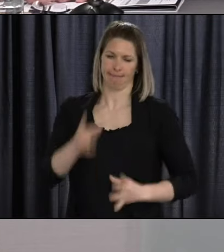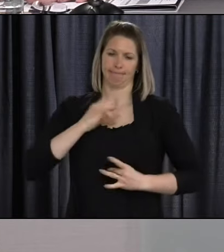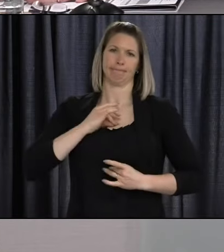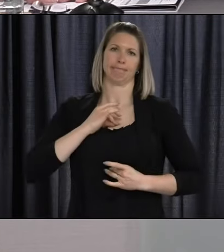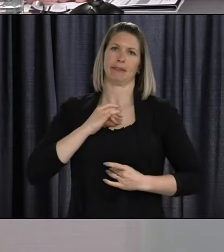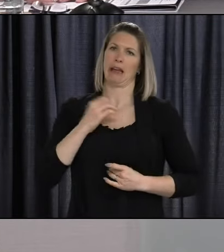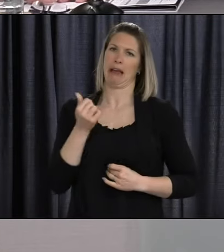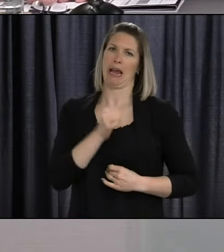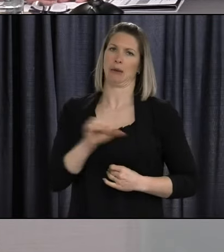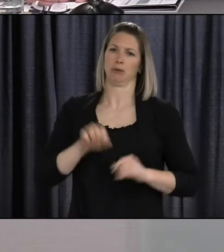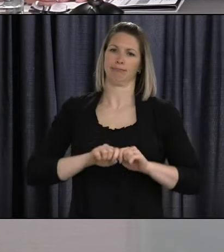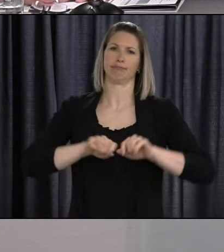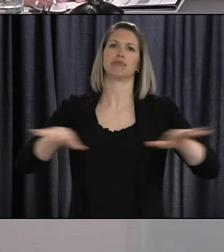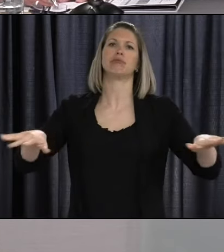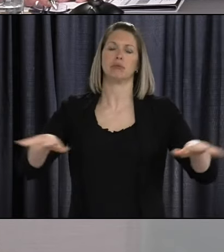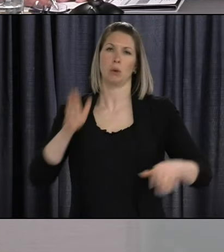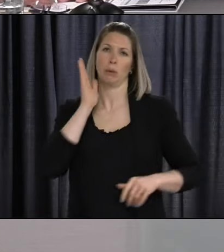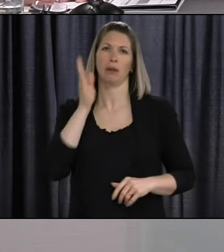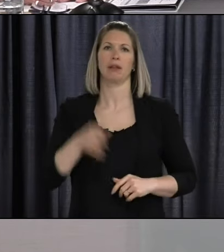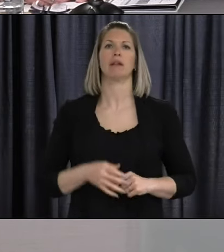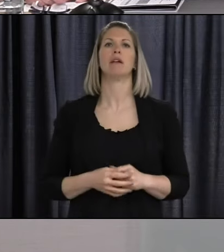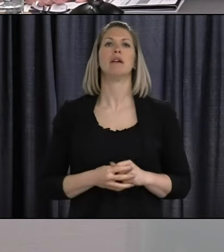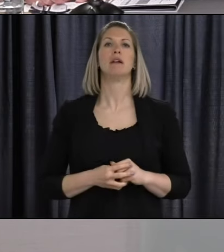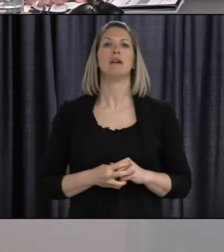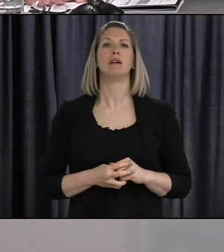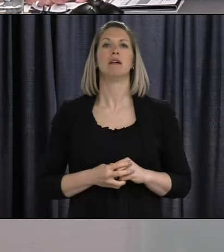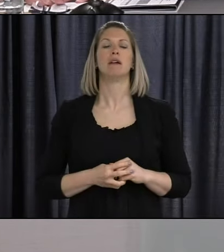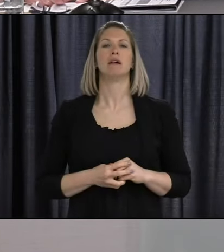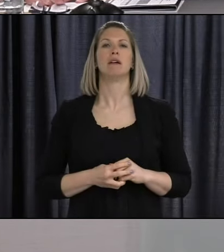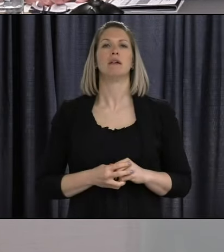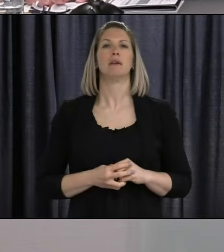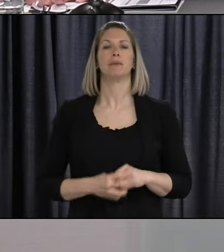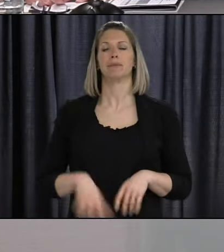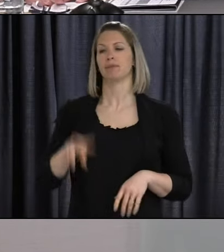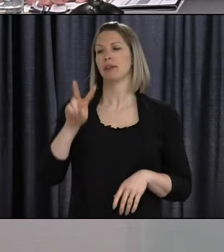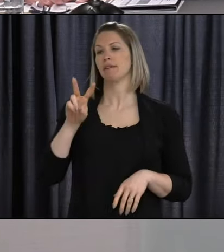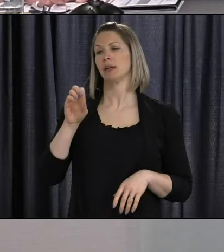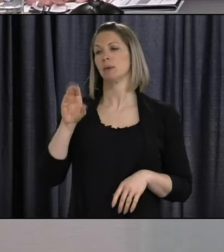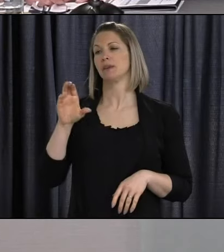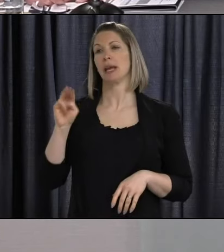Our next questions are from Allison King of VOCM News. Please go ahead.